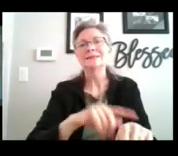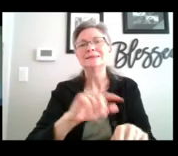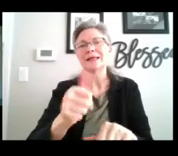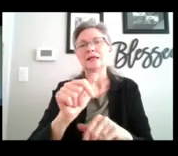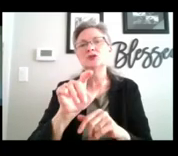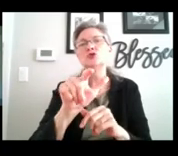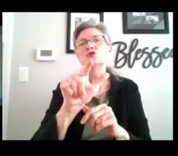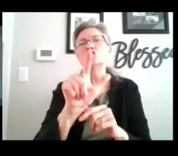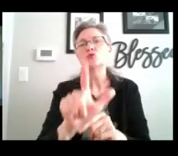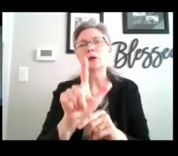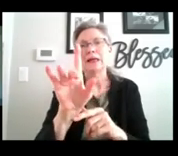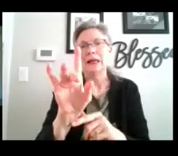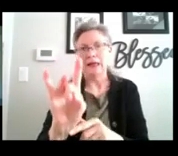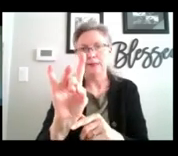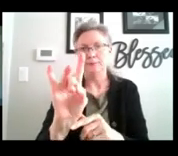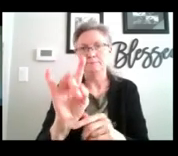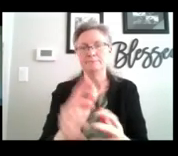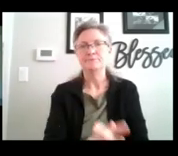10:28.